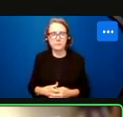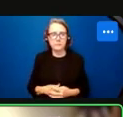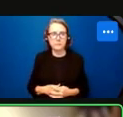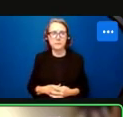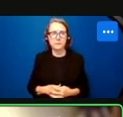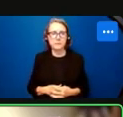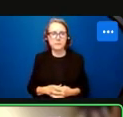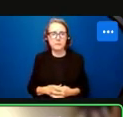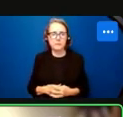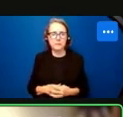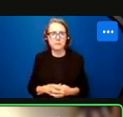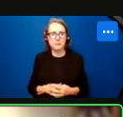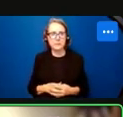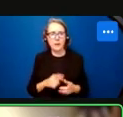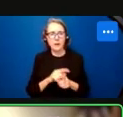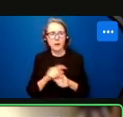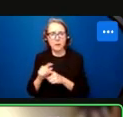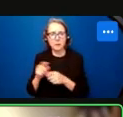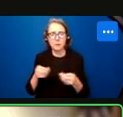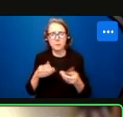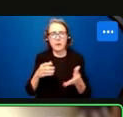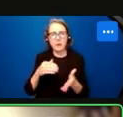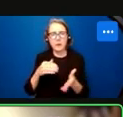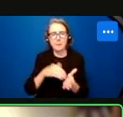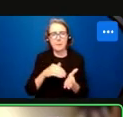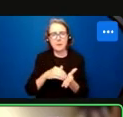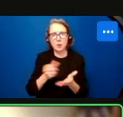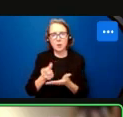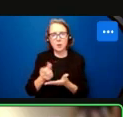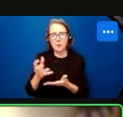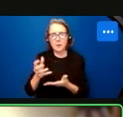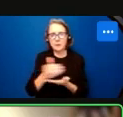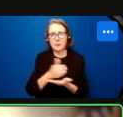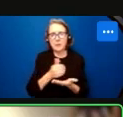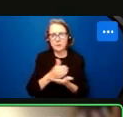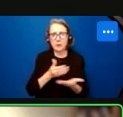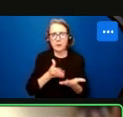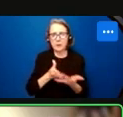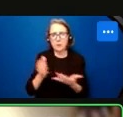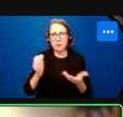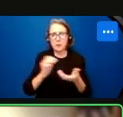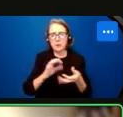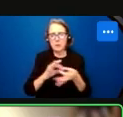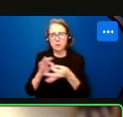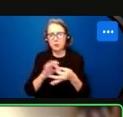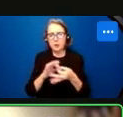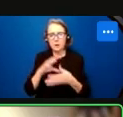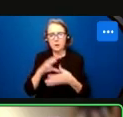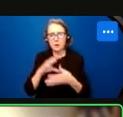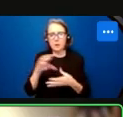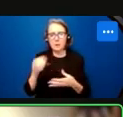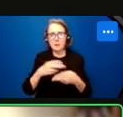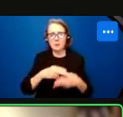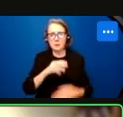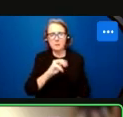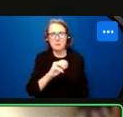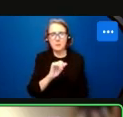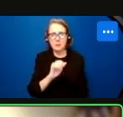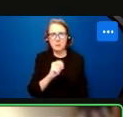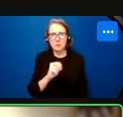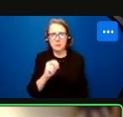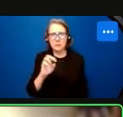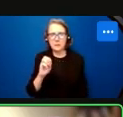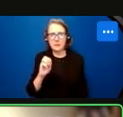Salem haulers also provide medical waste collection through a joint company called Marion Environmental Services. They collect